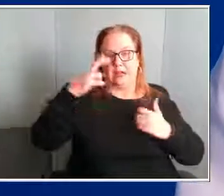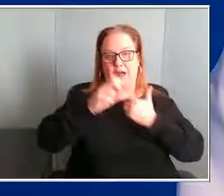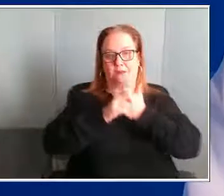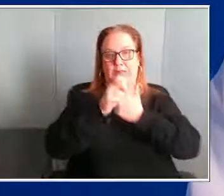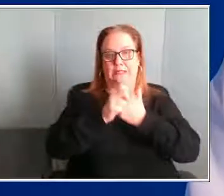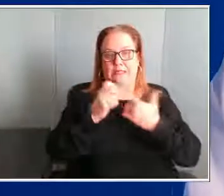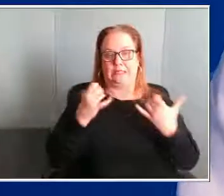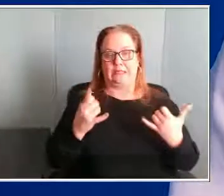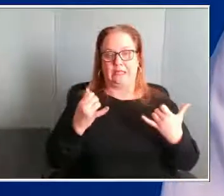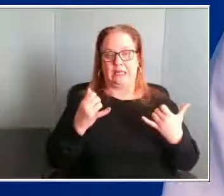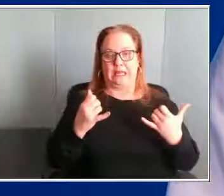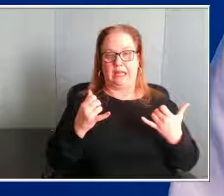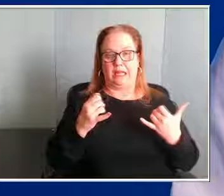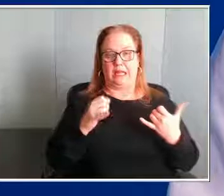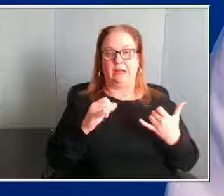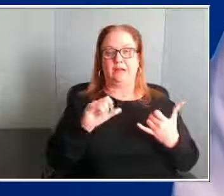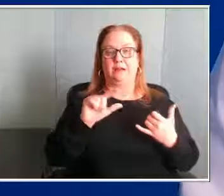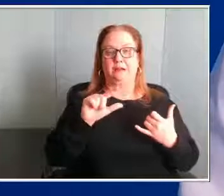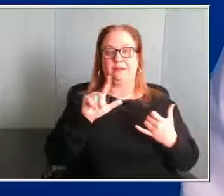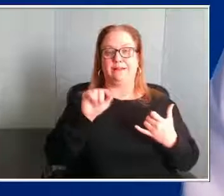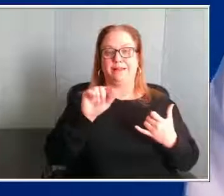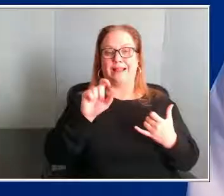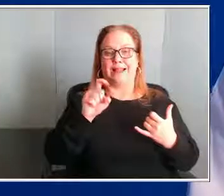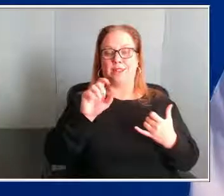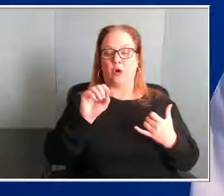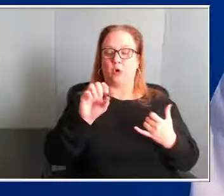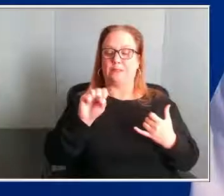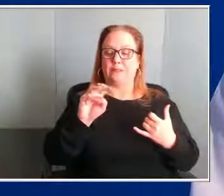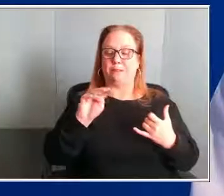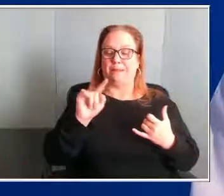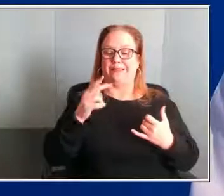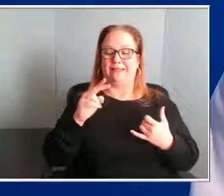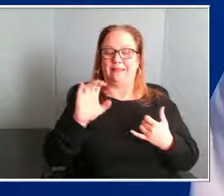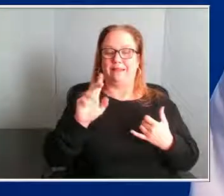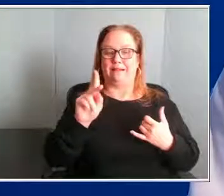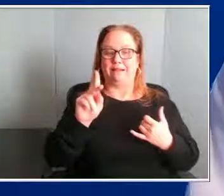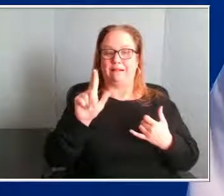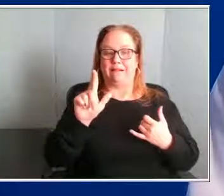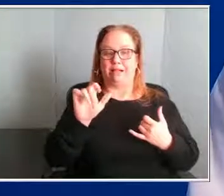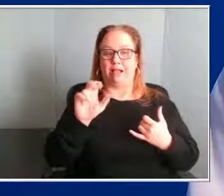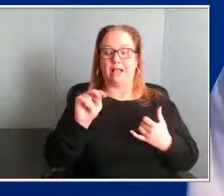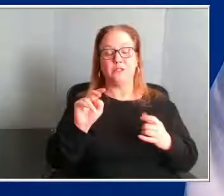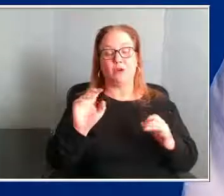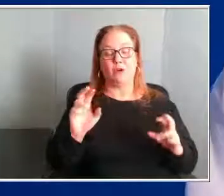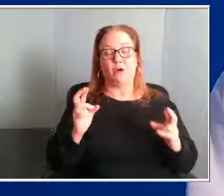be GlaxoSmithKline. Hopefully there will be 2 vaccines that people can choose from.